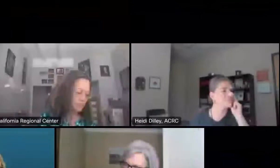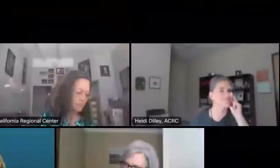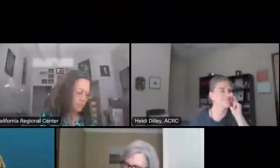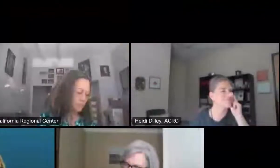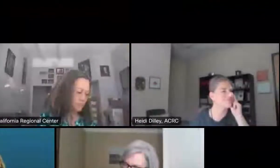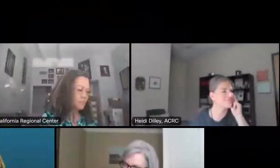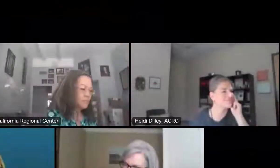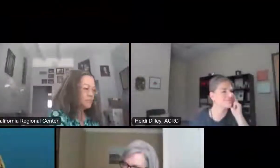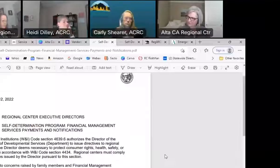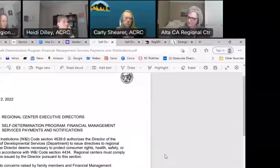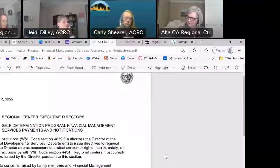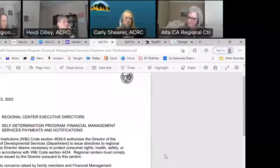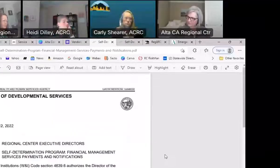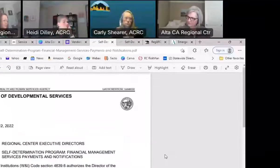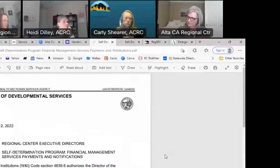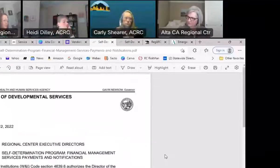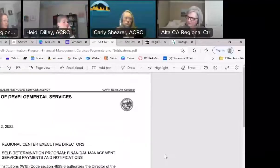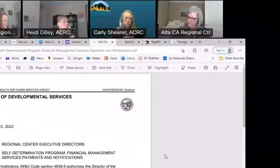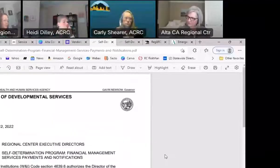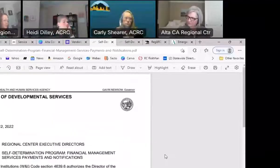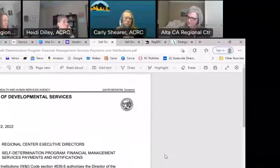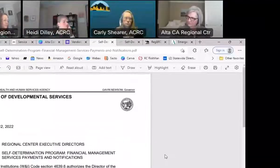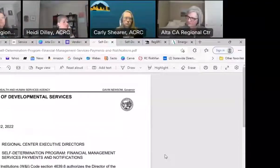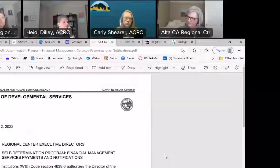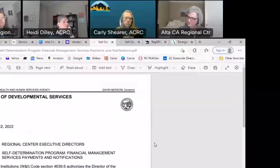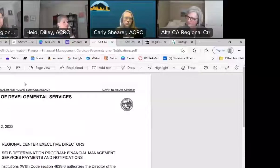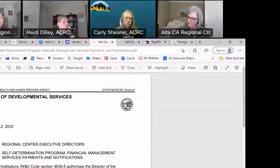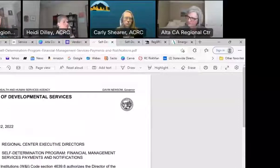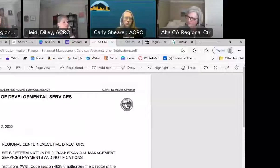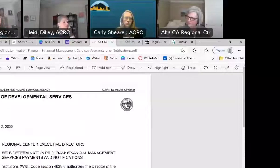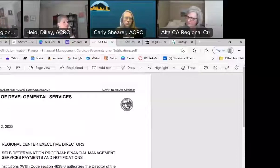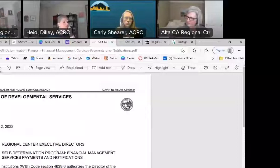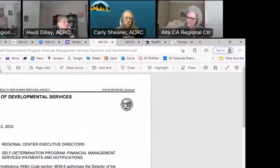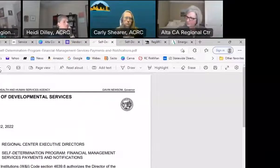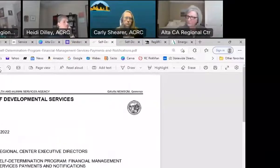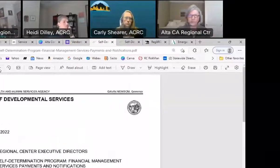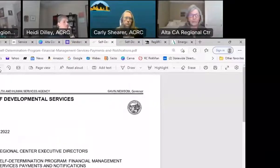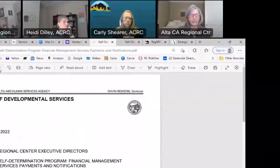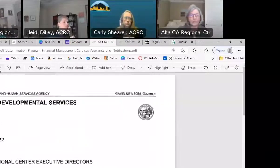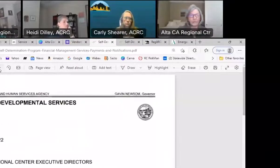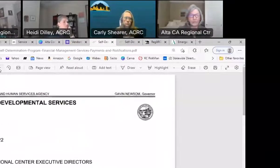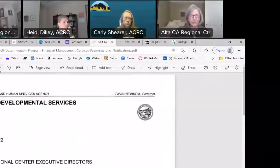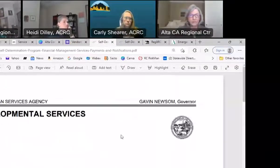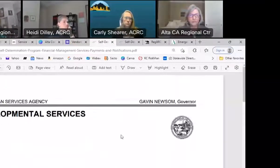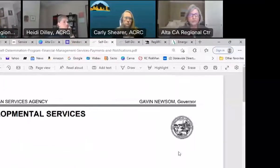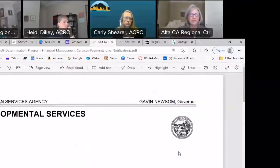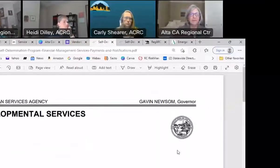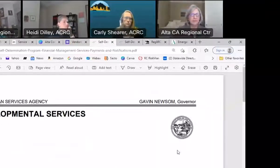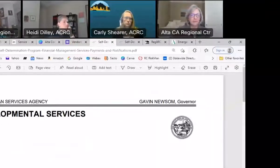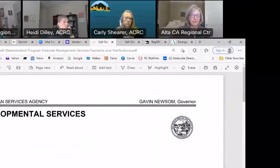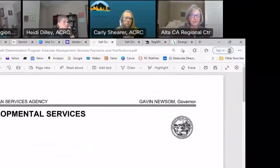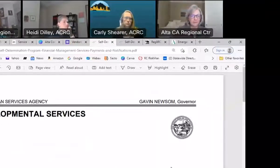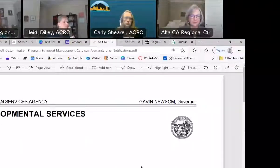something you'd be willing to do. So first off, I just want to share, we did receive a directive. This is not a huge surprise for people that have worked in